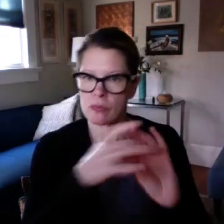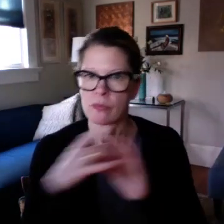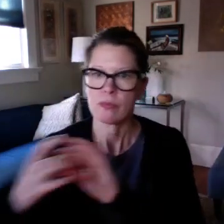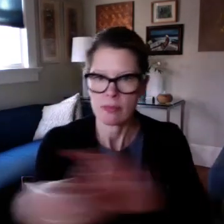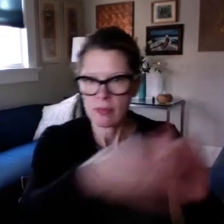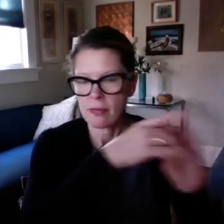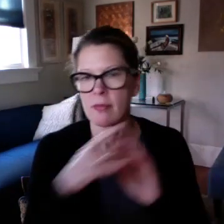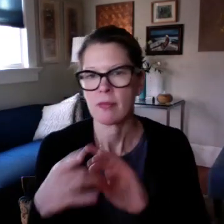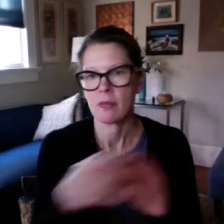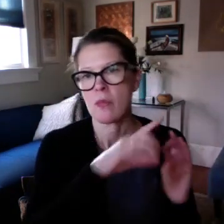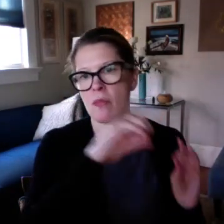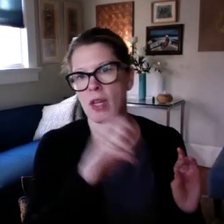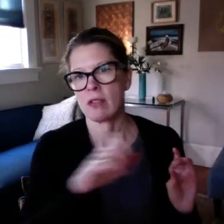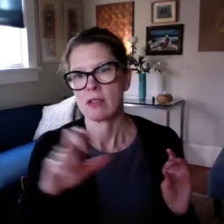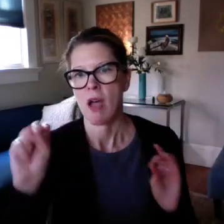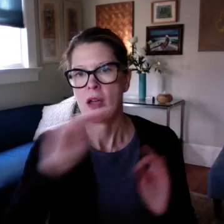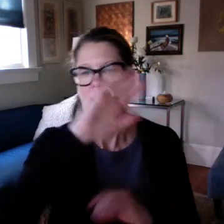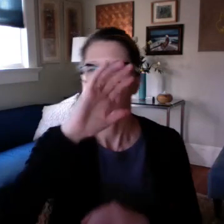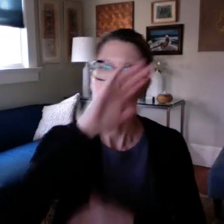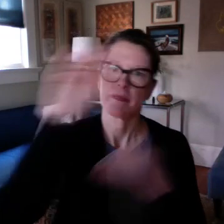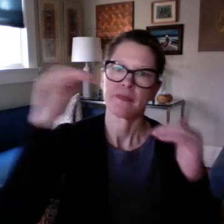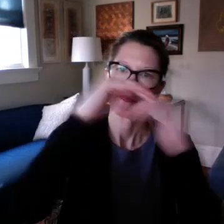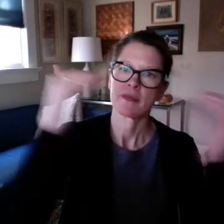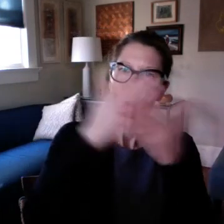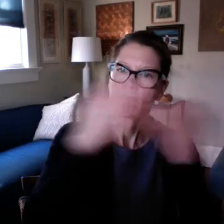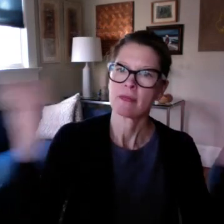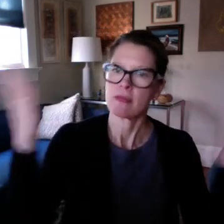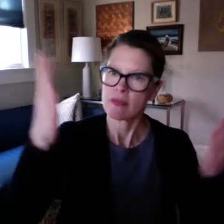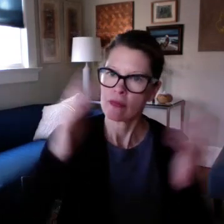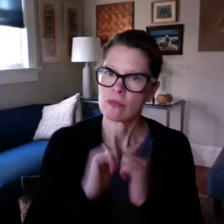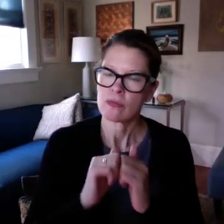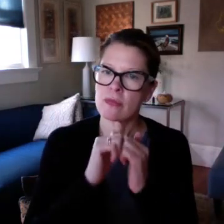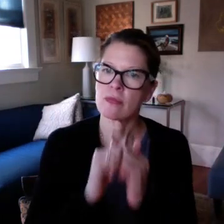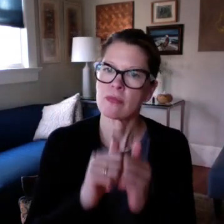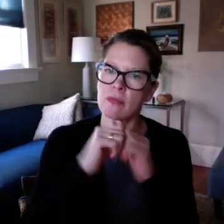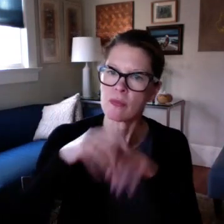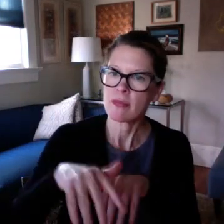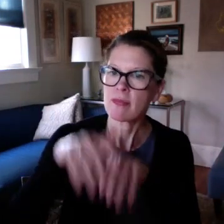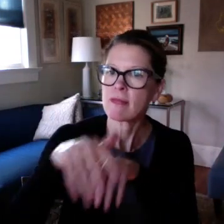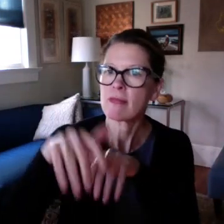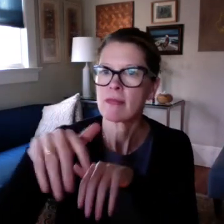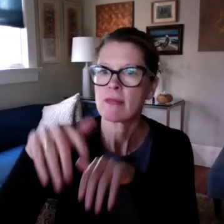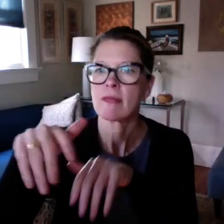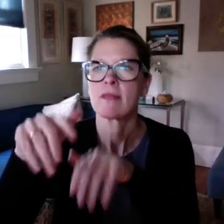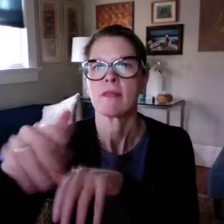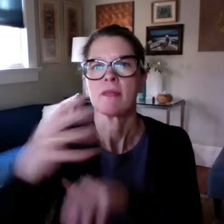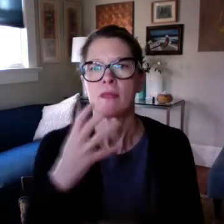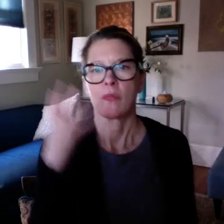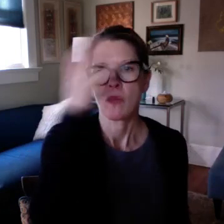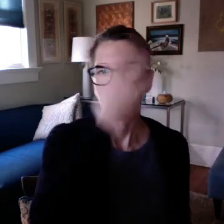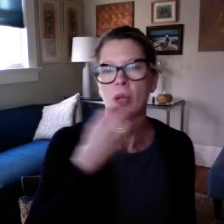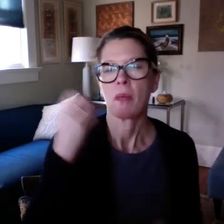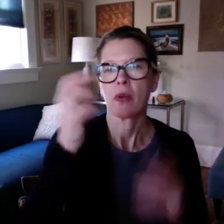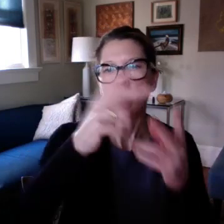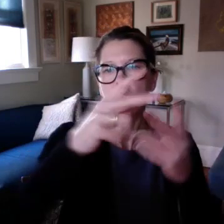marching to Zion, beautiful, beautiful Zion.